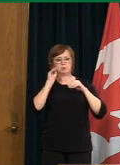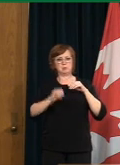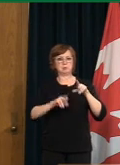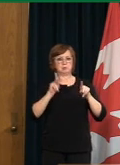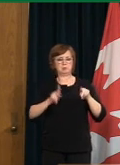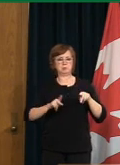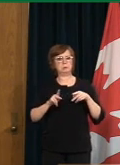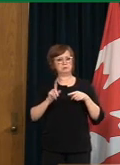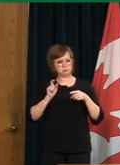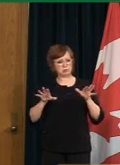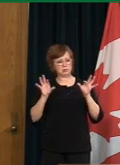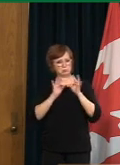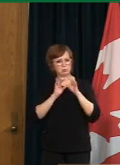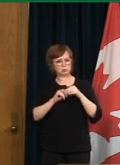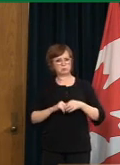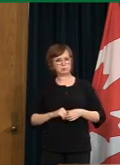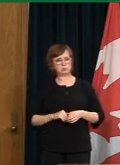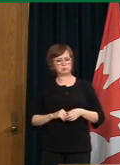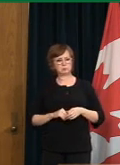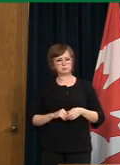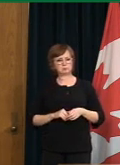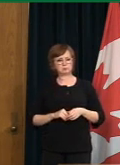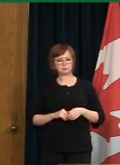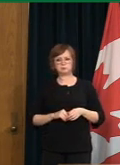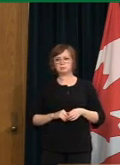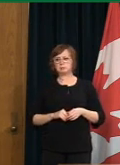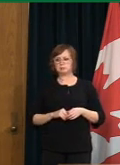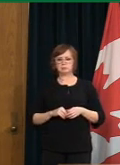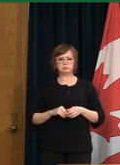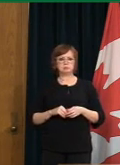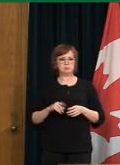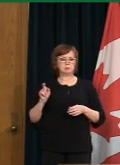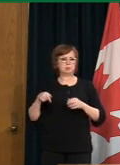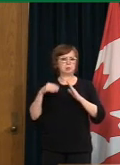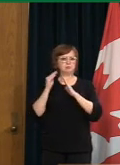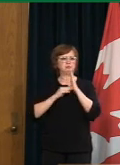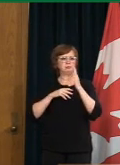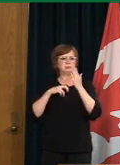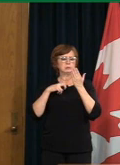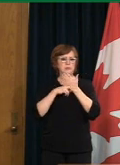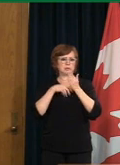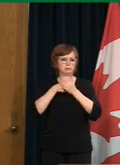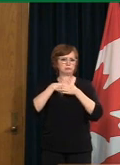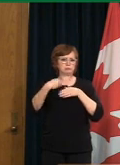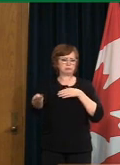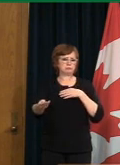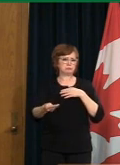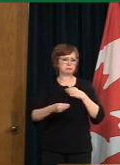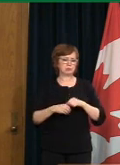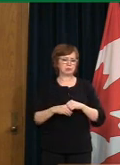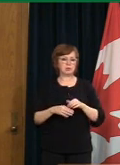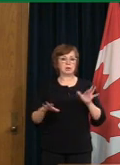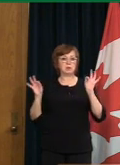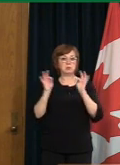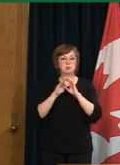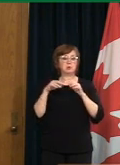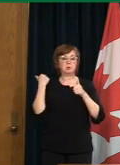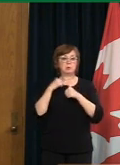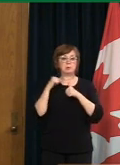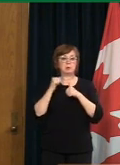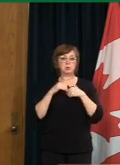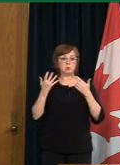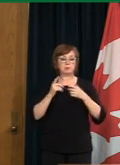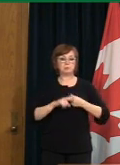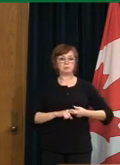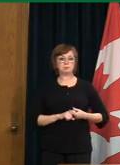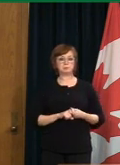an investigation on and administer quite likely a fine if necessary. But by and far, and I think this is important for us to remember, although